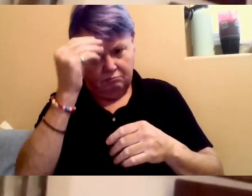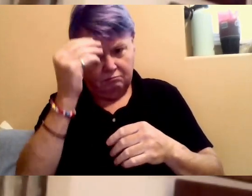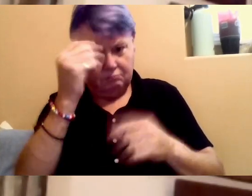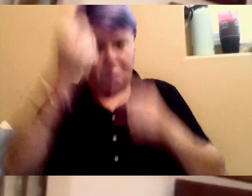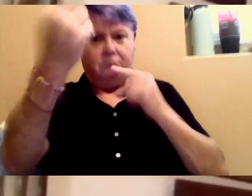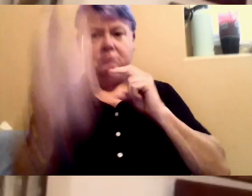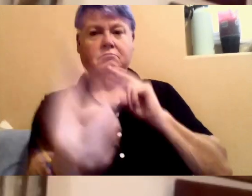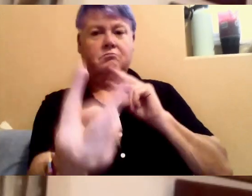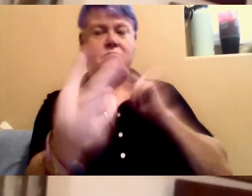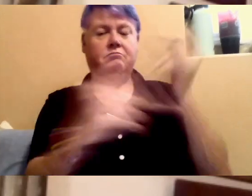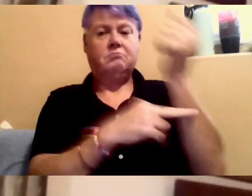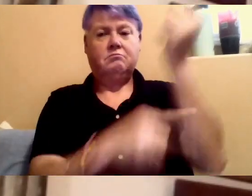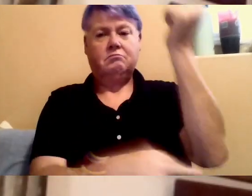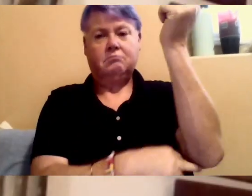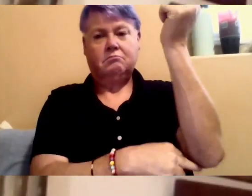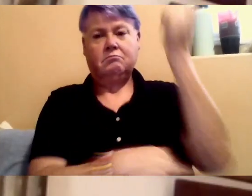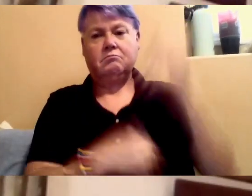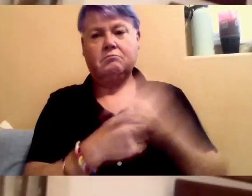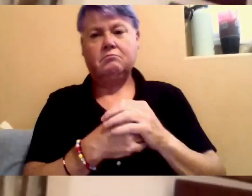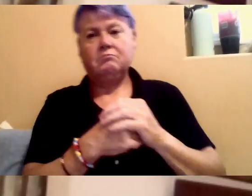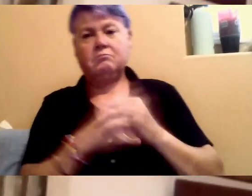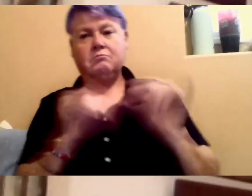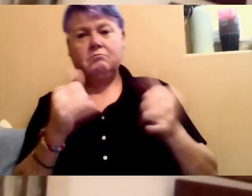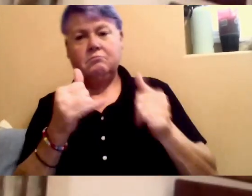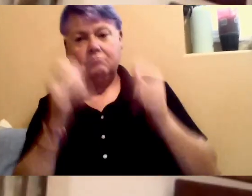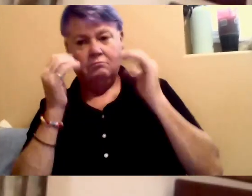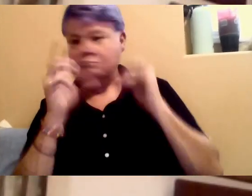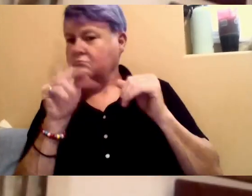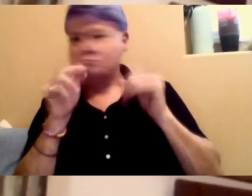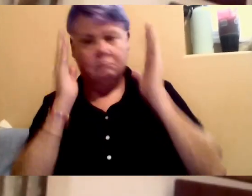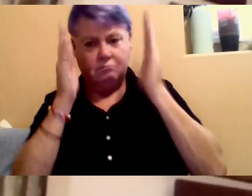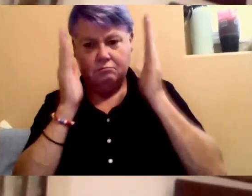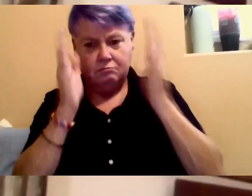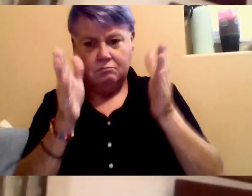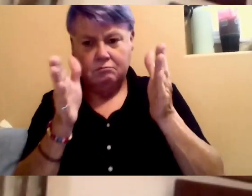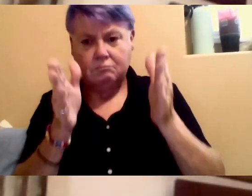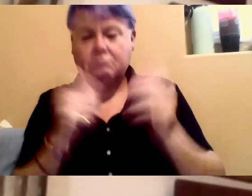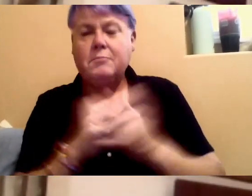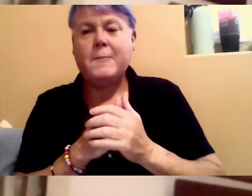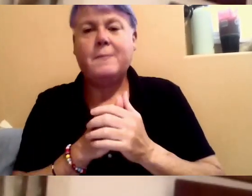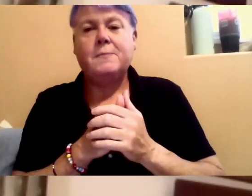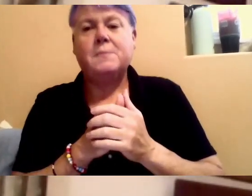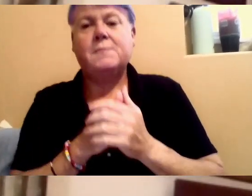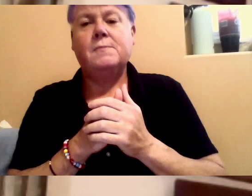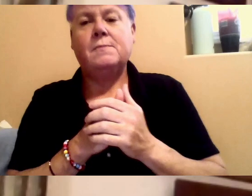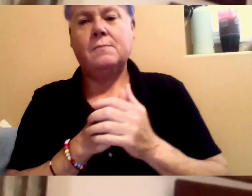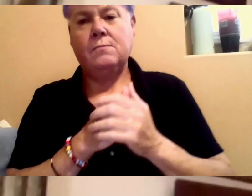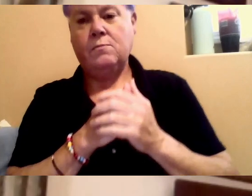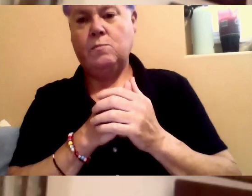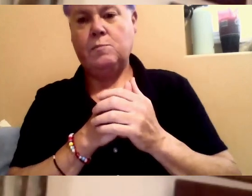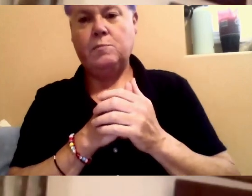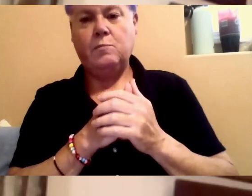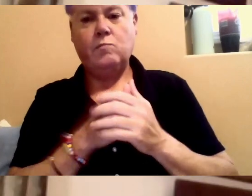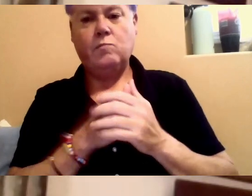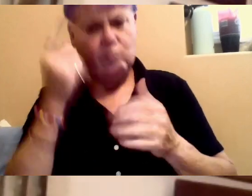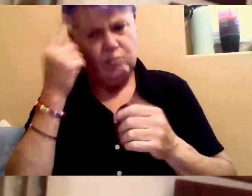the bridge, paying no attention to this guy. And I thought, boy,